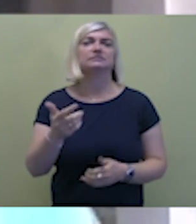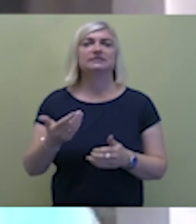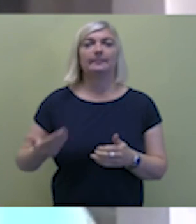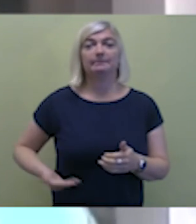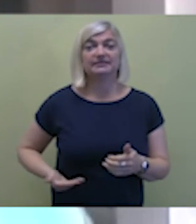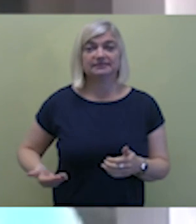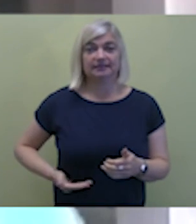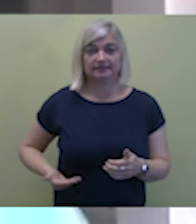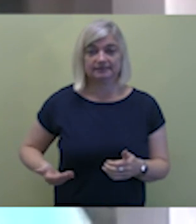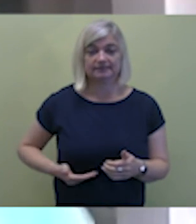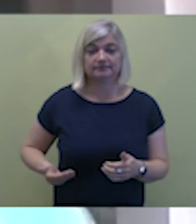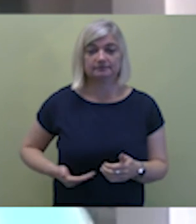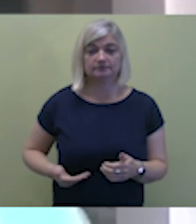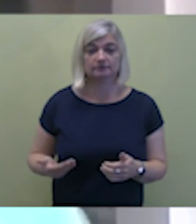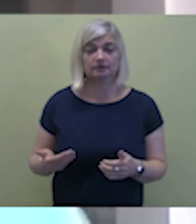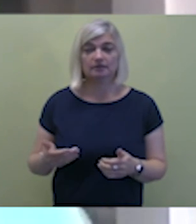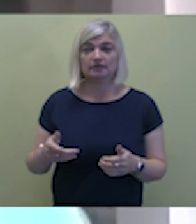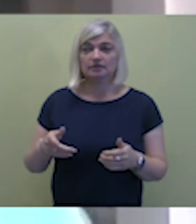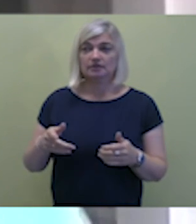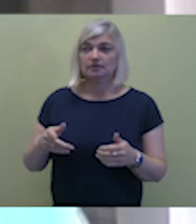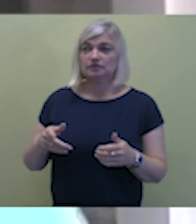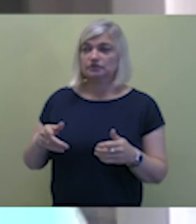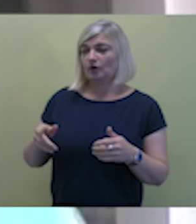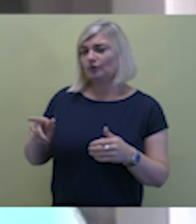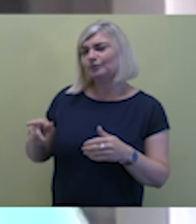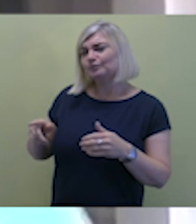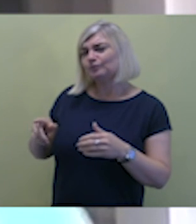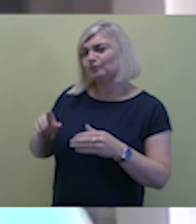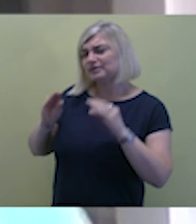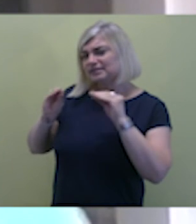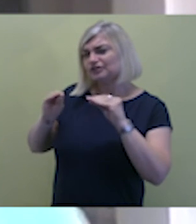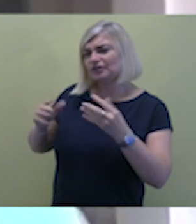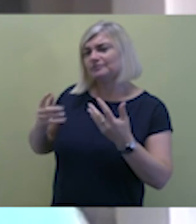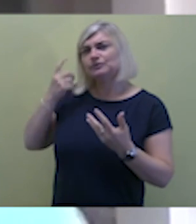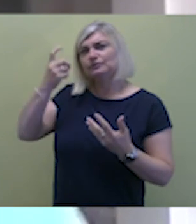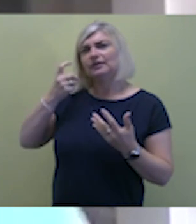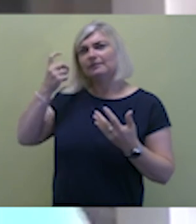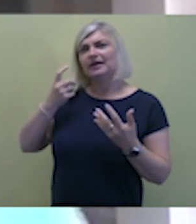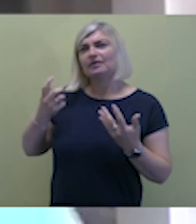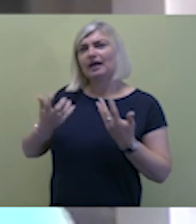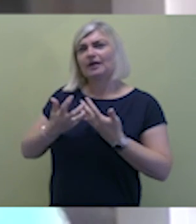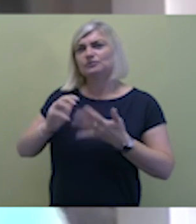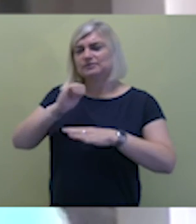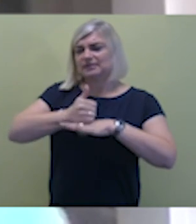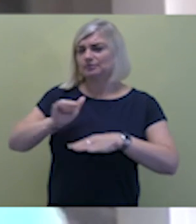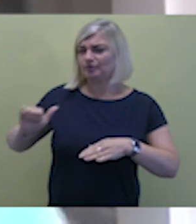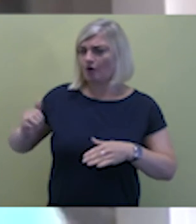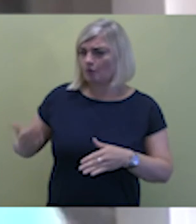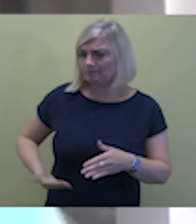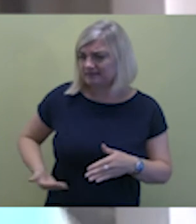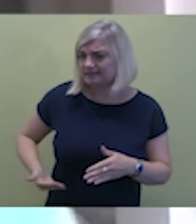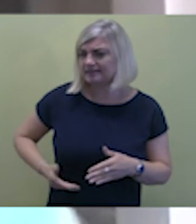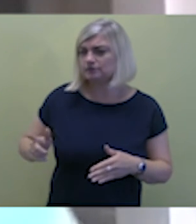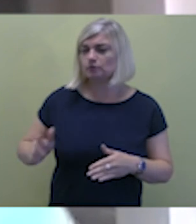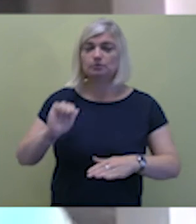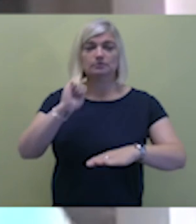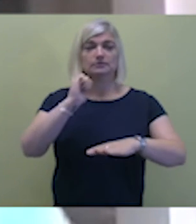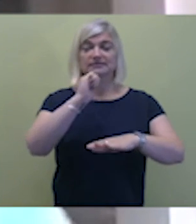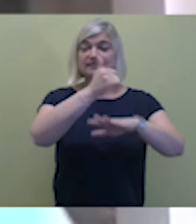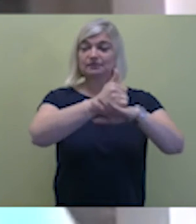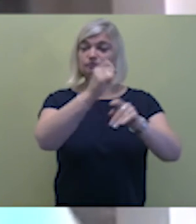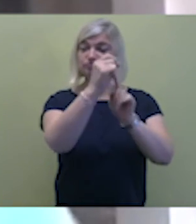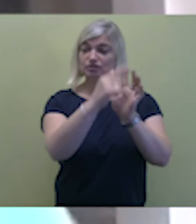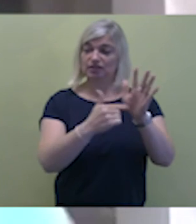So there's project work to try and teach them how to think about running their own business or putting on projects within the community to try